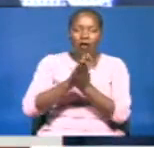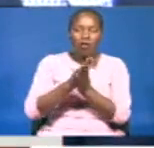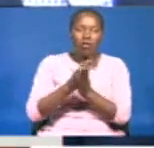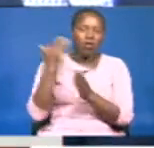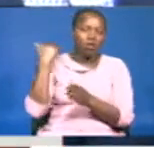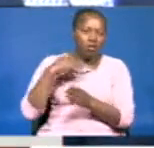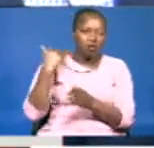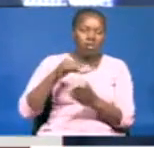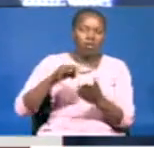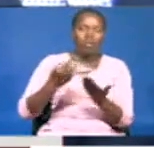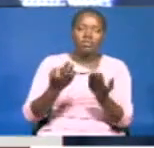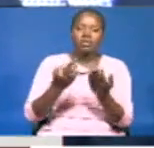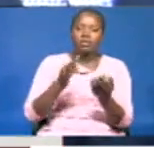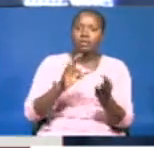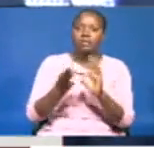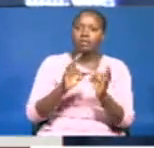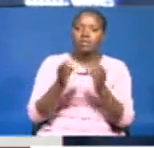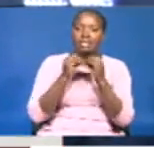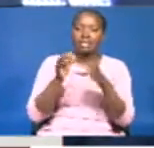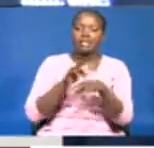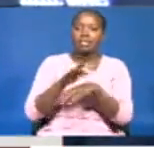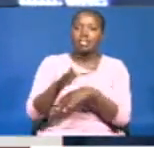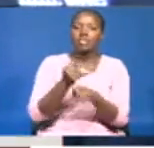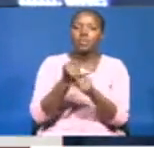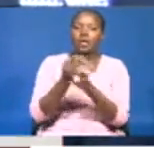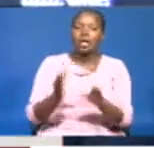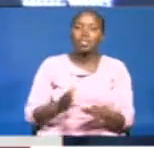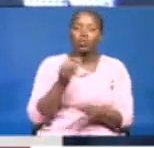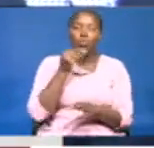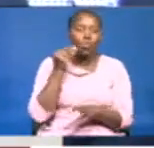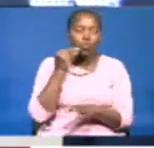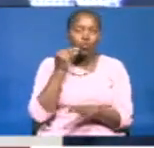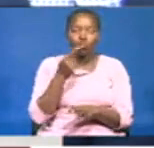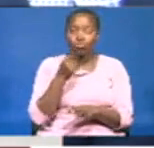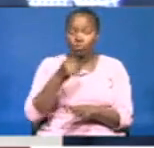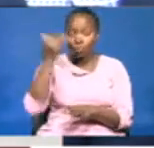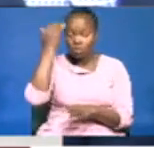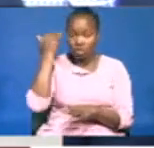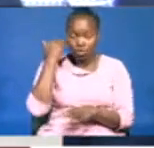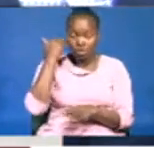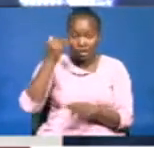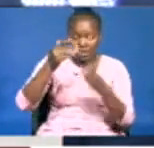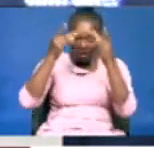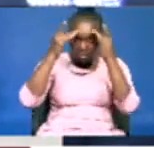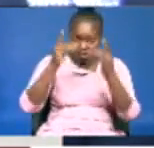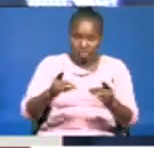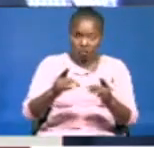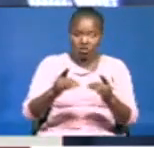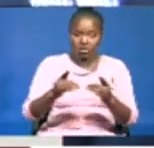and unfairly sent these workers home. And so the court, in its ruling, gave a